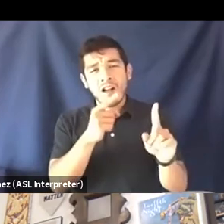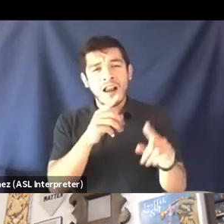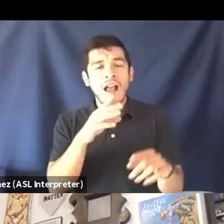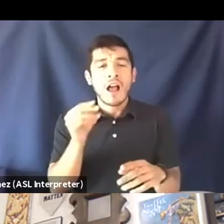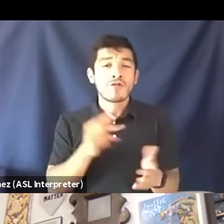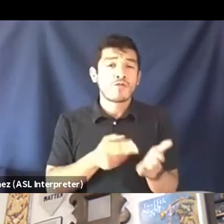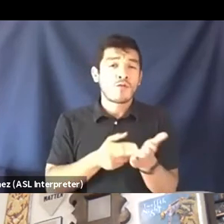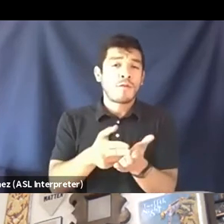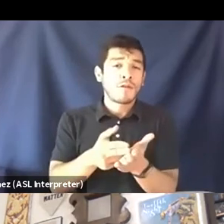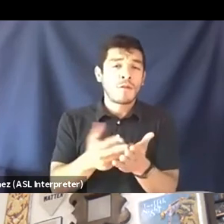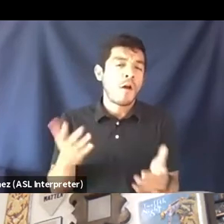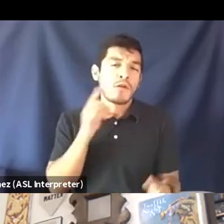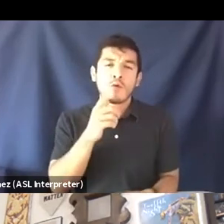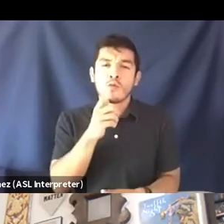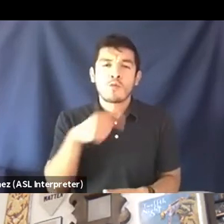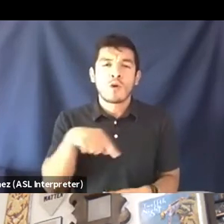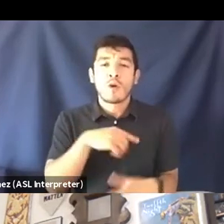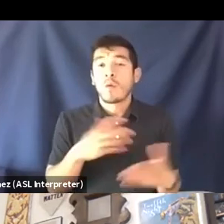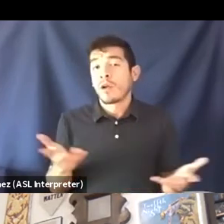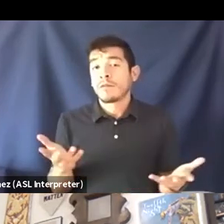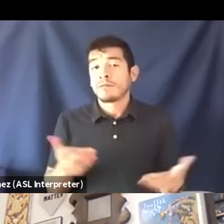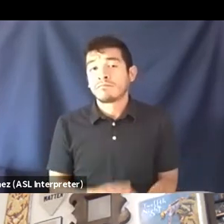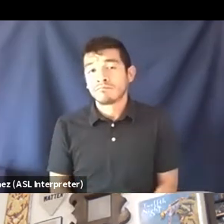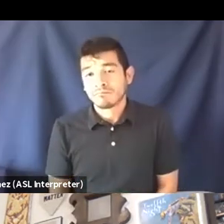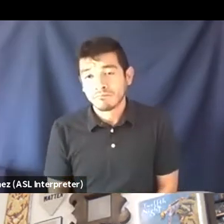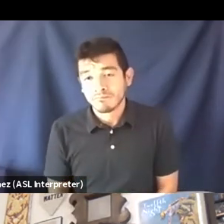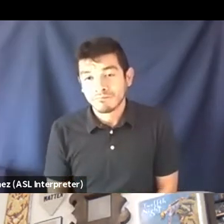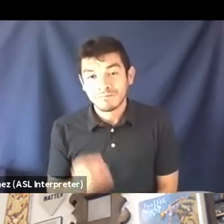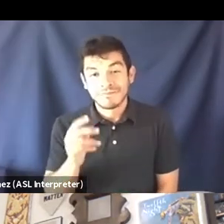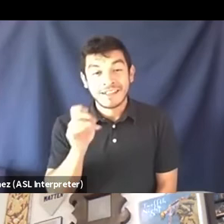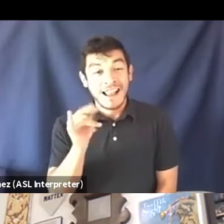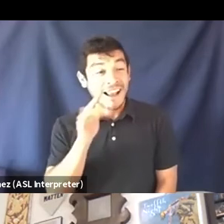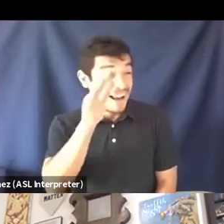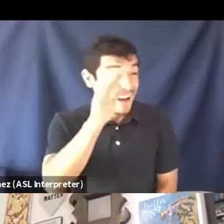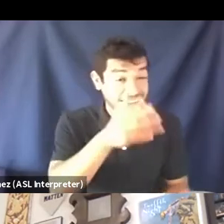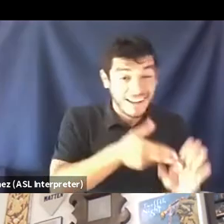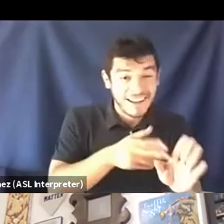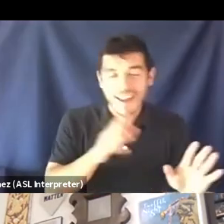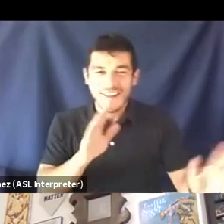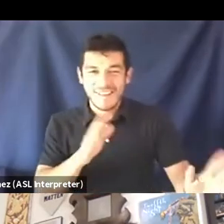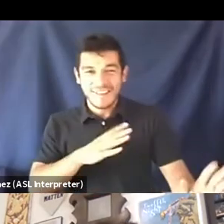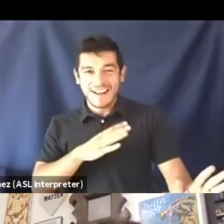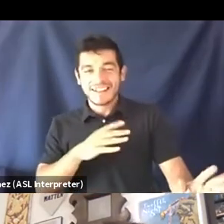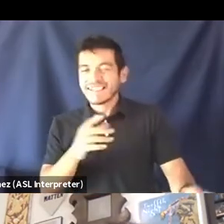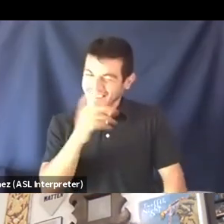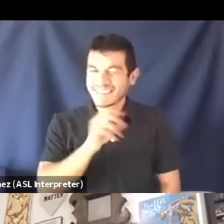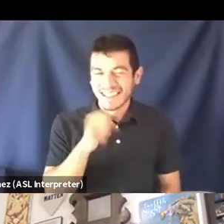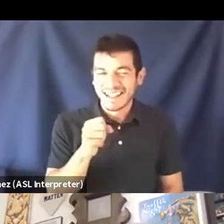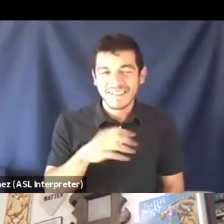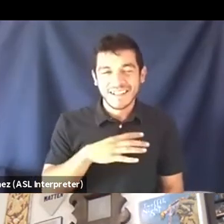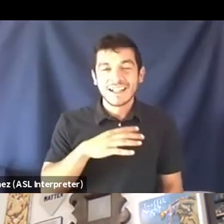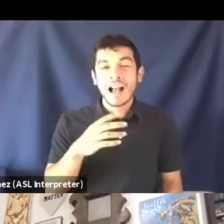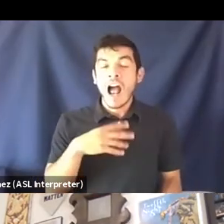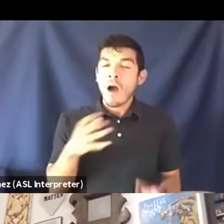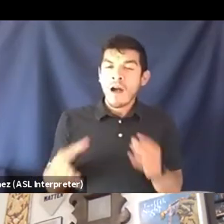were. Can I? Oh, I'm sorry. Oh, yeah, no. I was saying, I want to just add to that is that also,